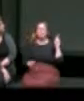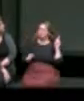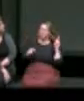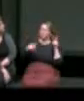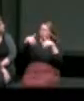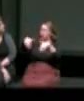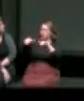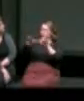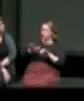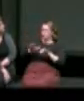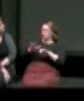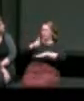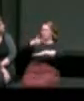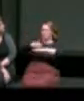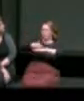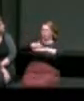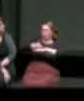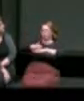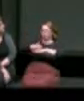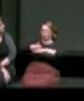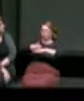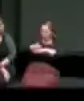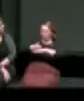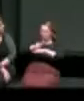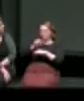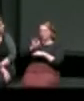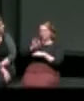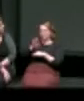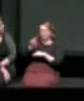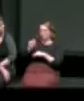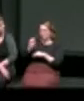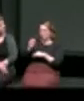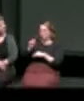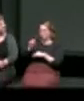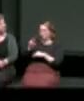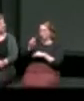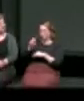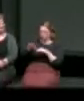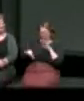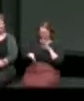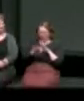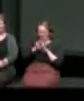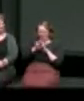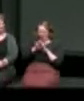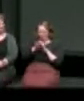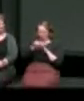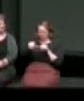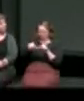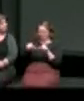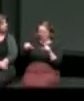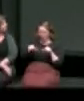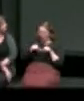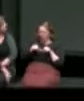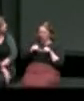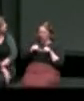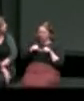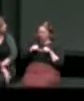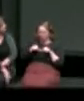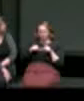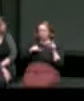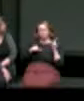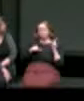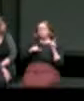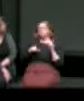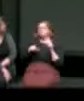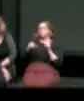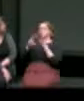It's actually a footstone for a grave that was found in that sediment remediation area. So the